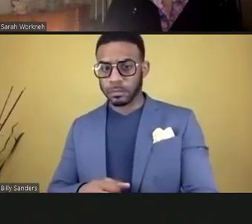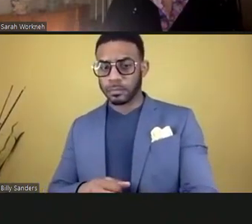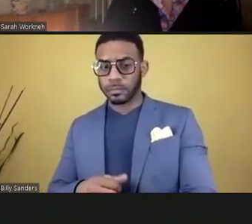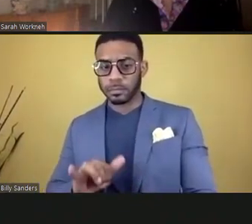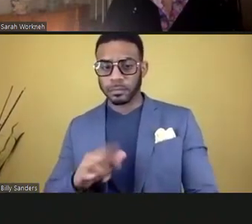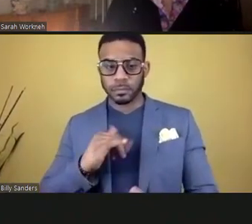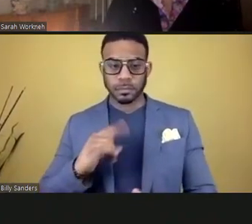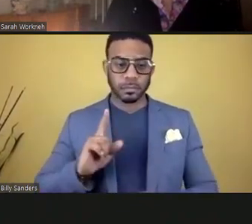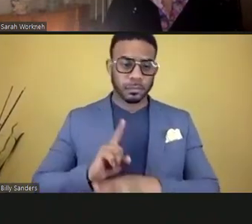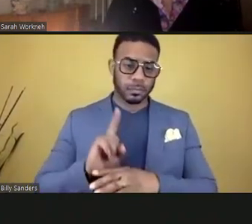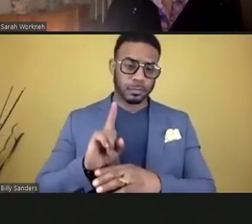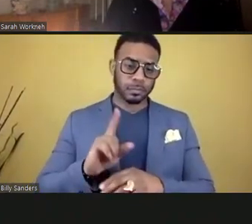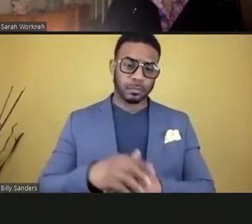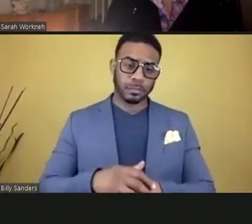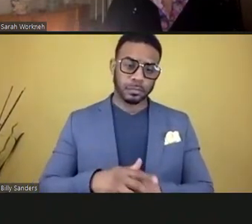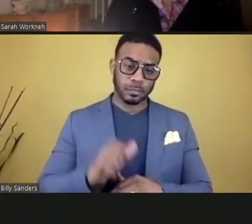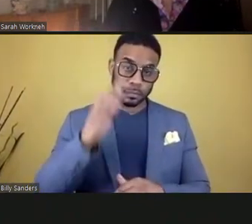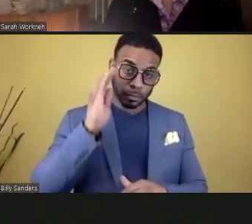we're privileging.